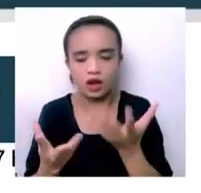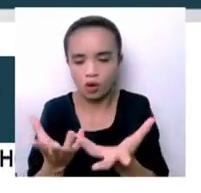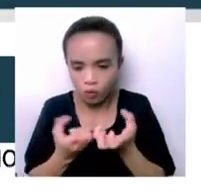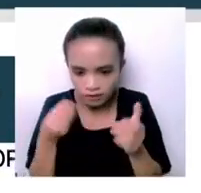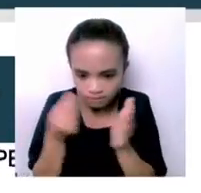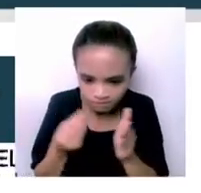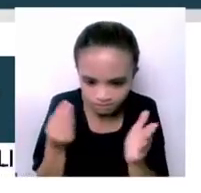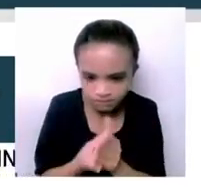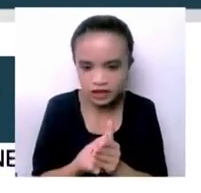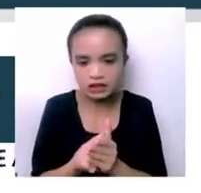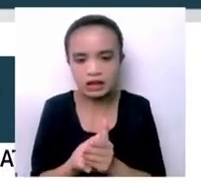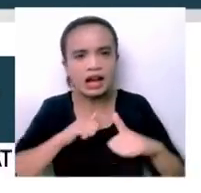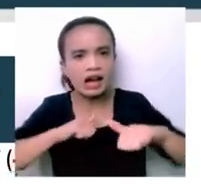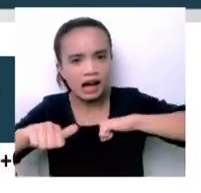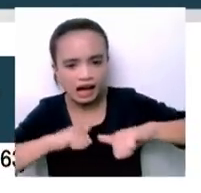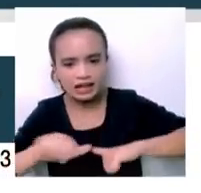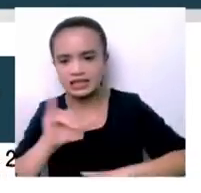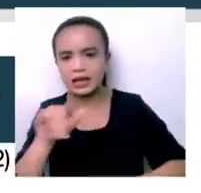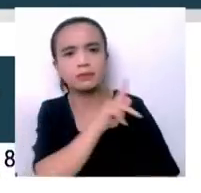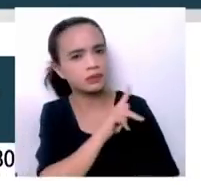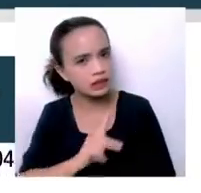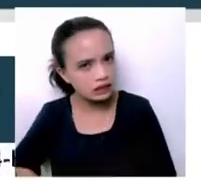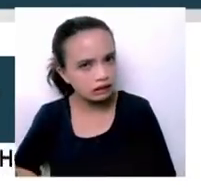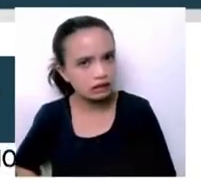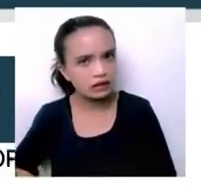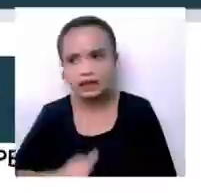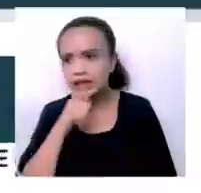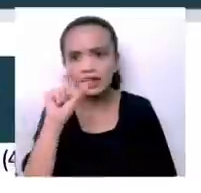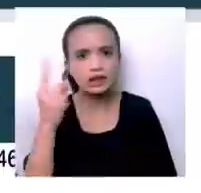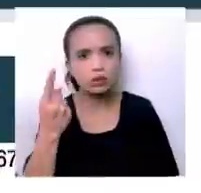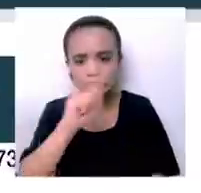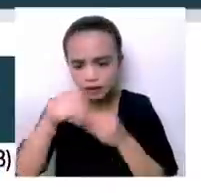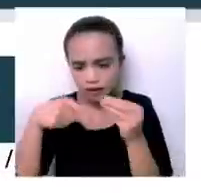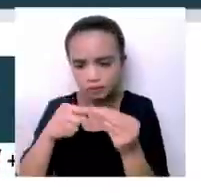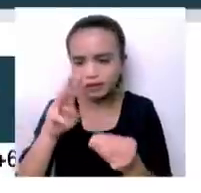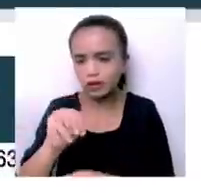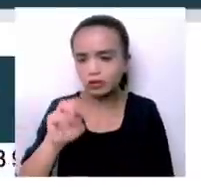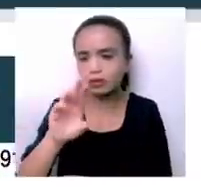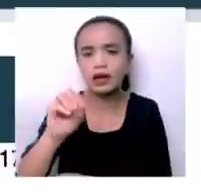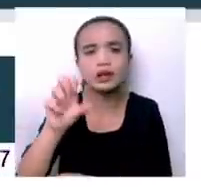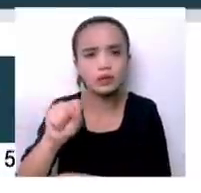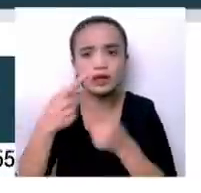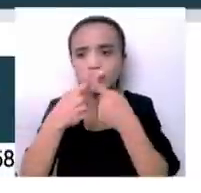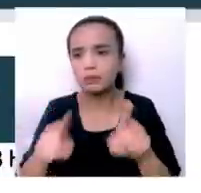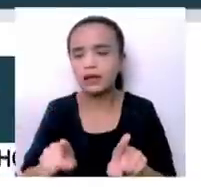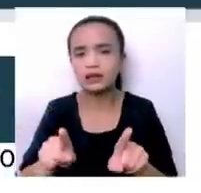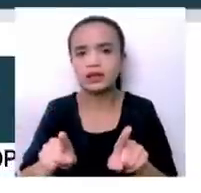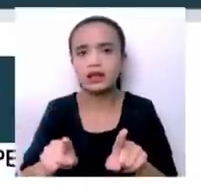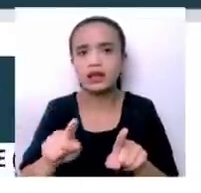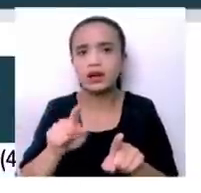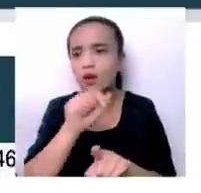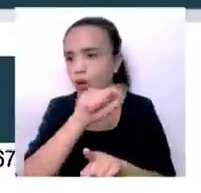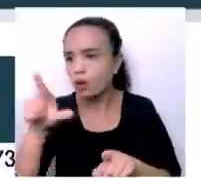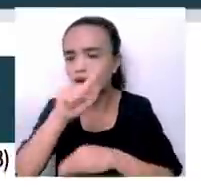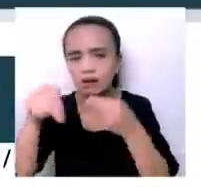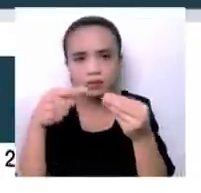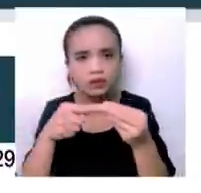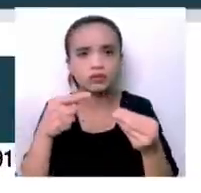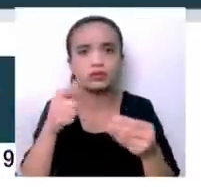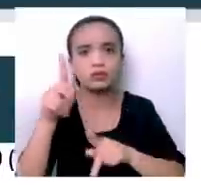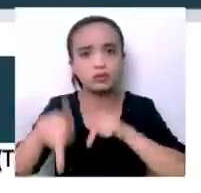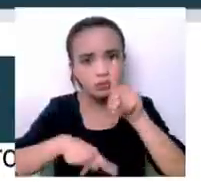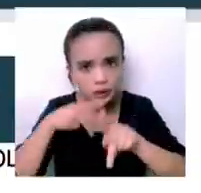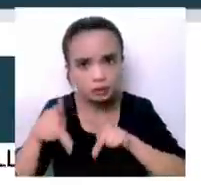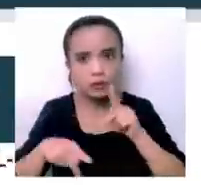like kings. It's not just about Marcos. It's about all the people that he brings who are expecting